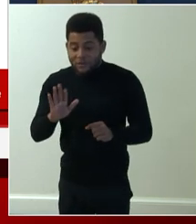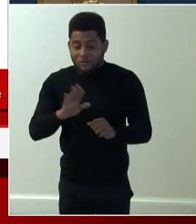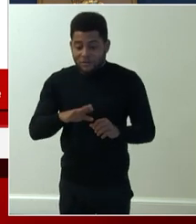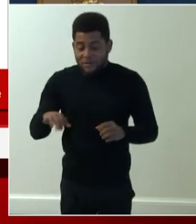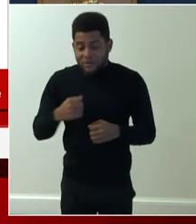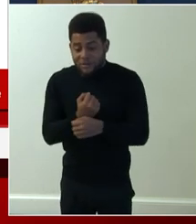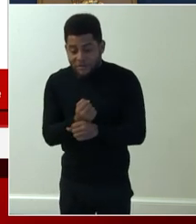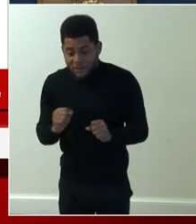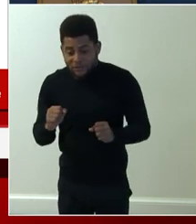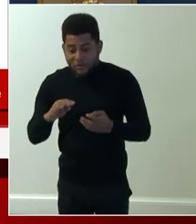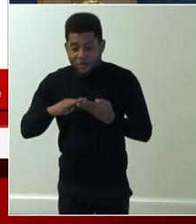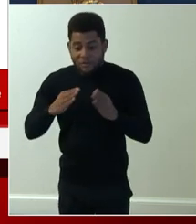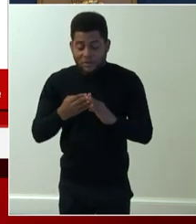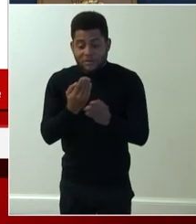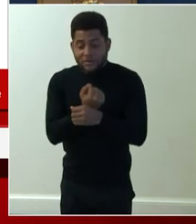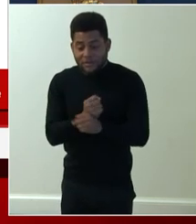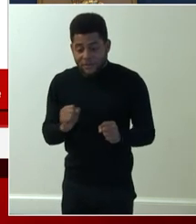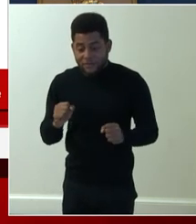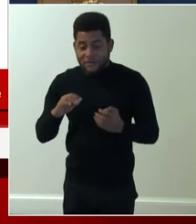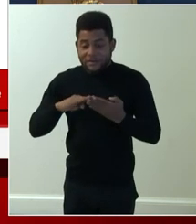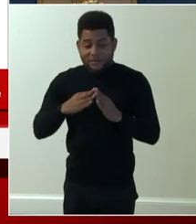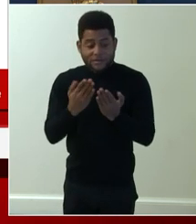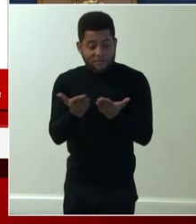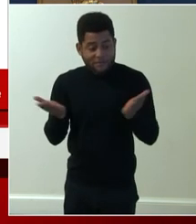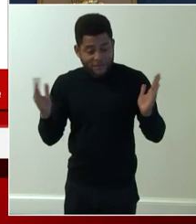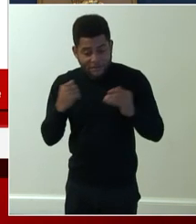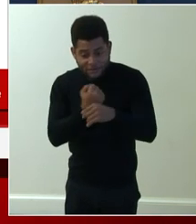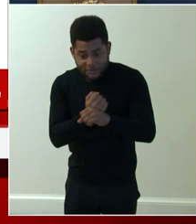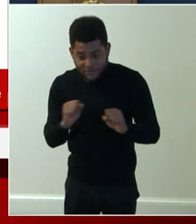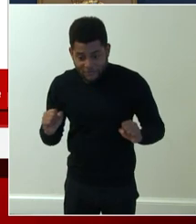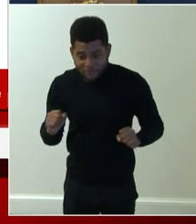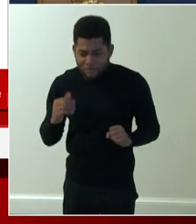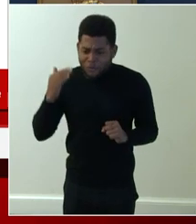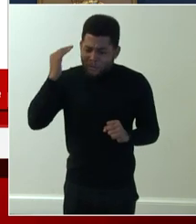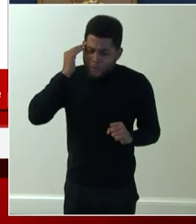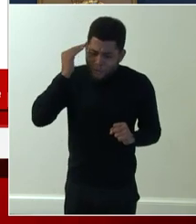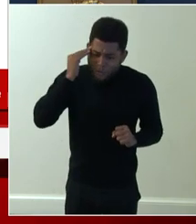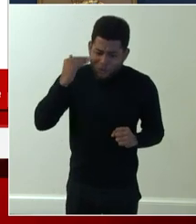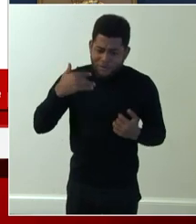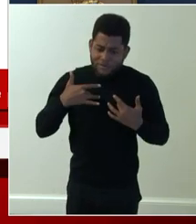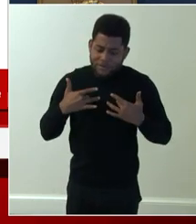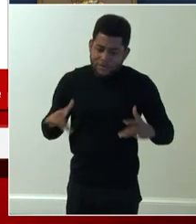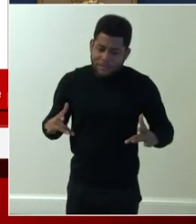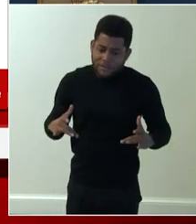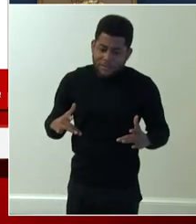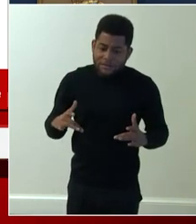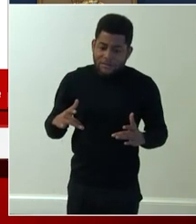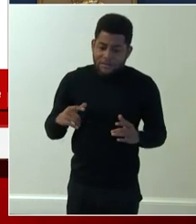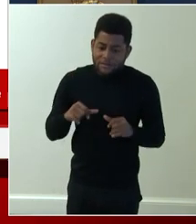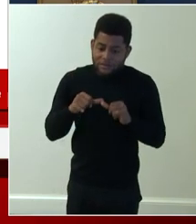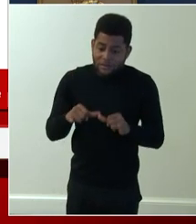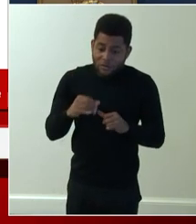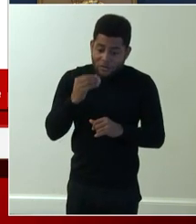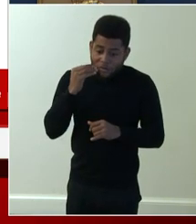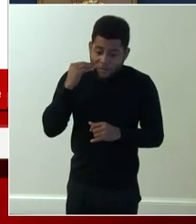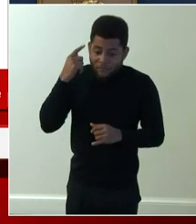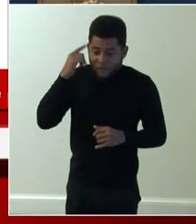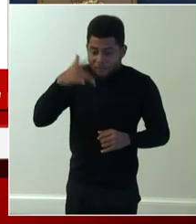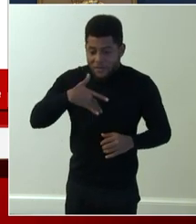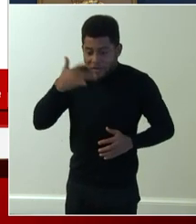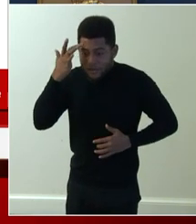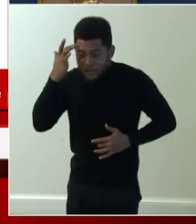It's also important to know your status, so get tested. Stay home if you're feeling sick.